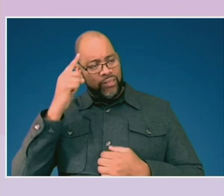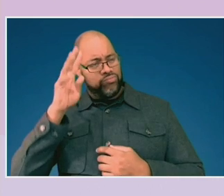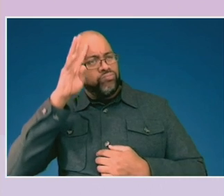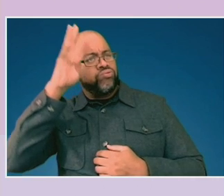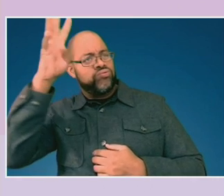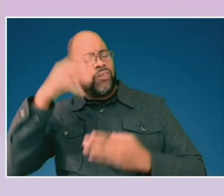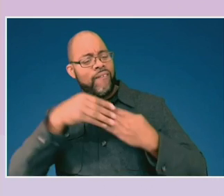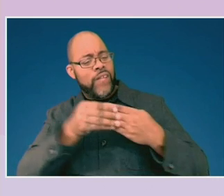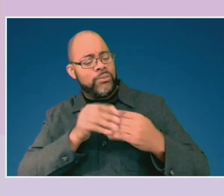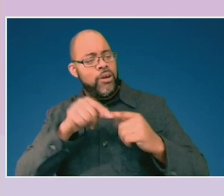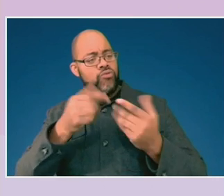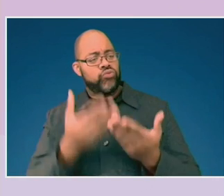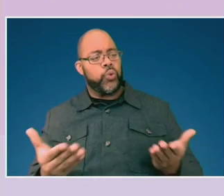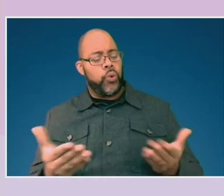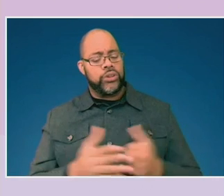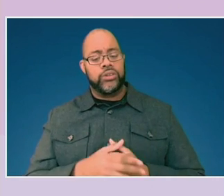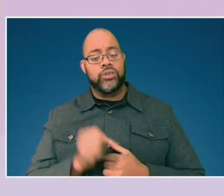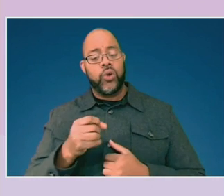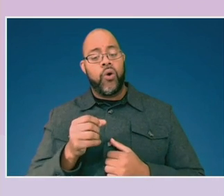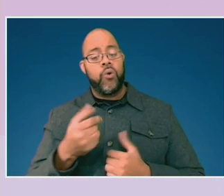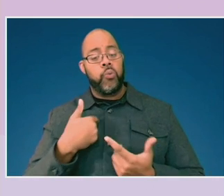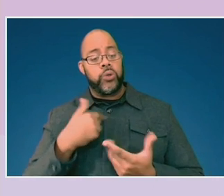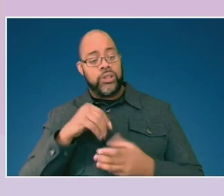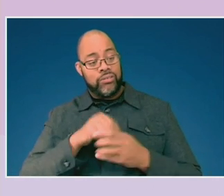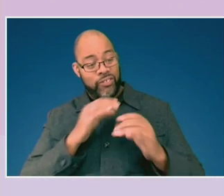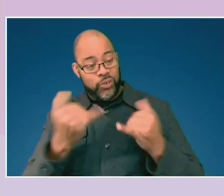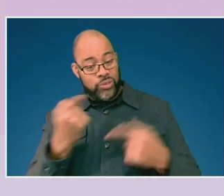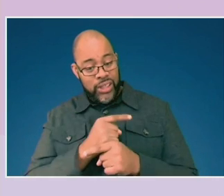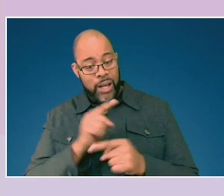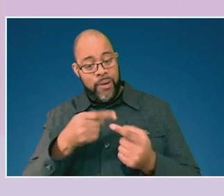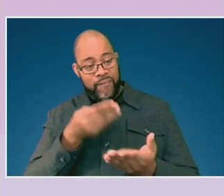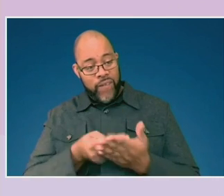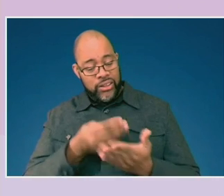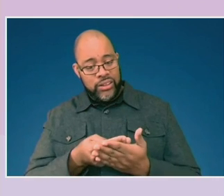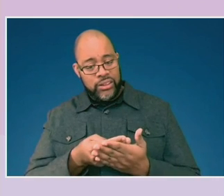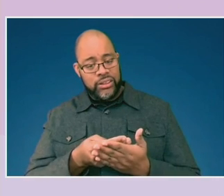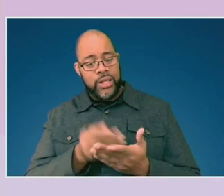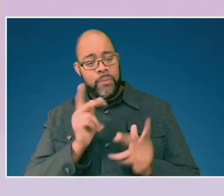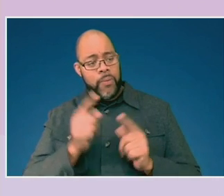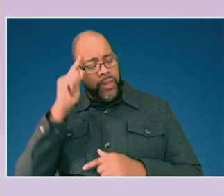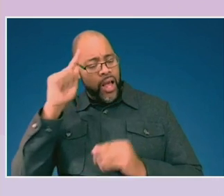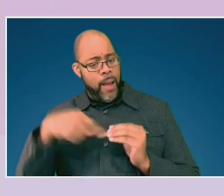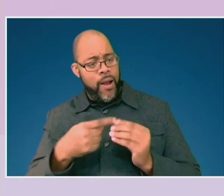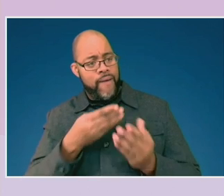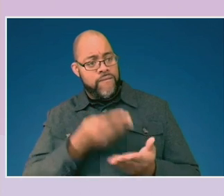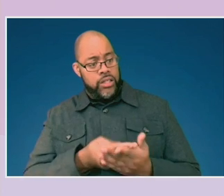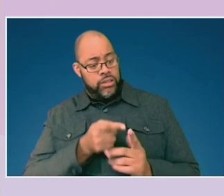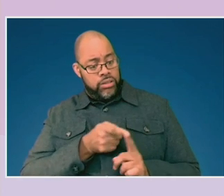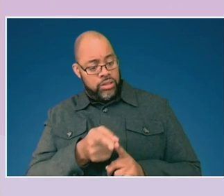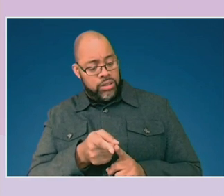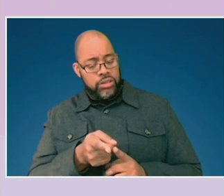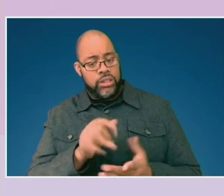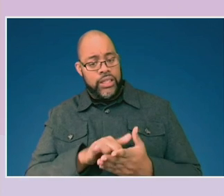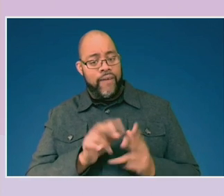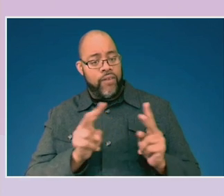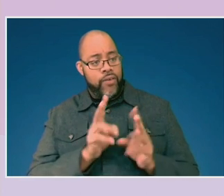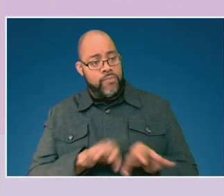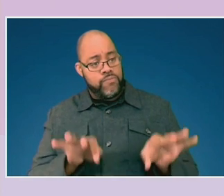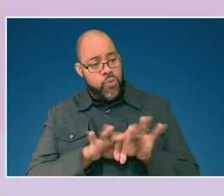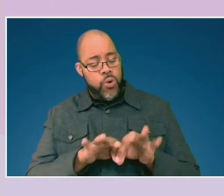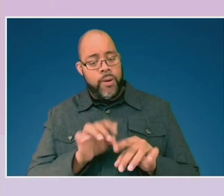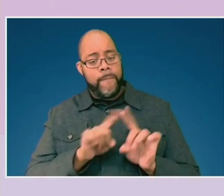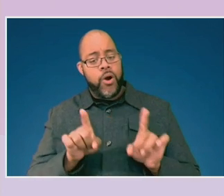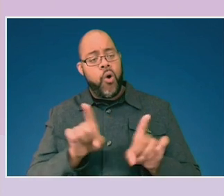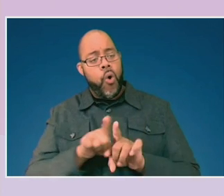about resources. So of course, we're in a conversation today about funding. And so people are thinking about funding, and which is very, very important, but